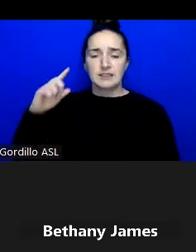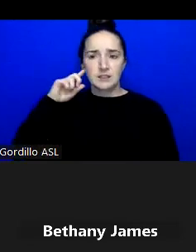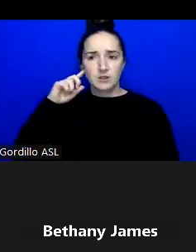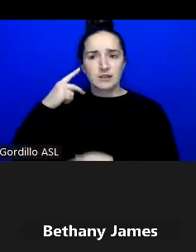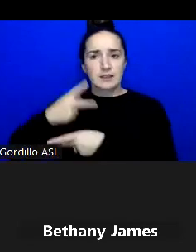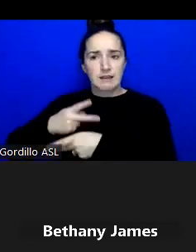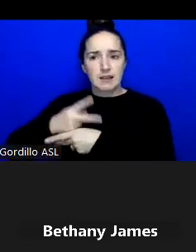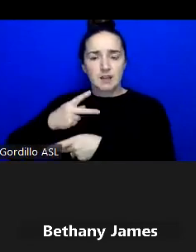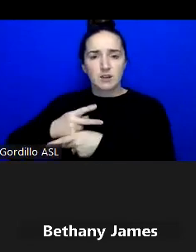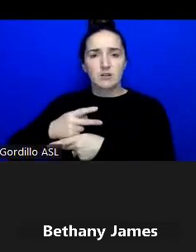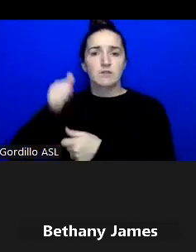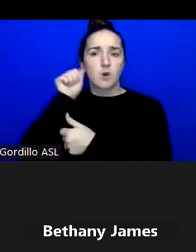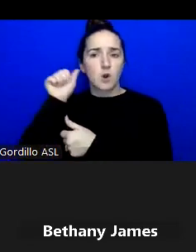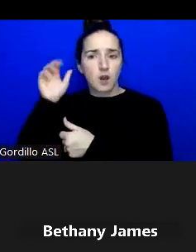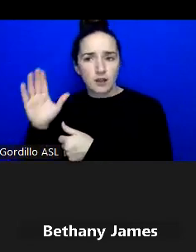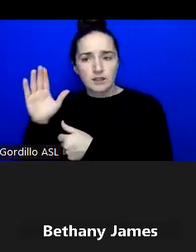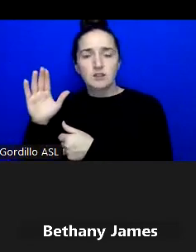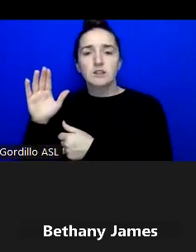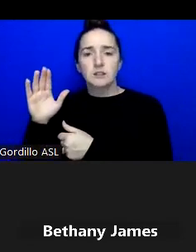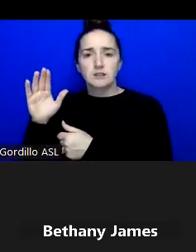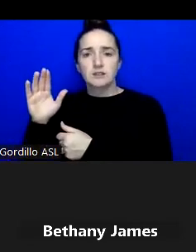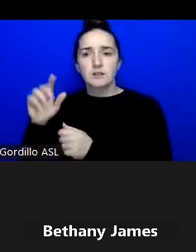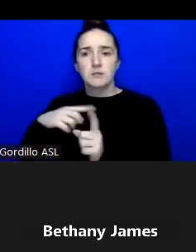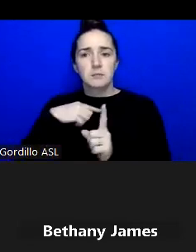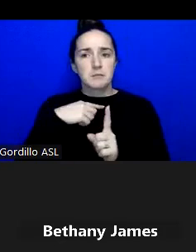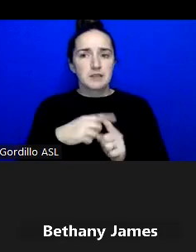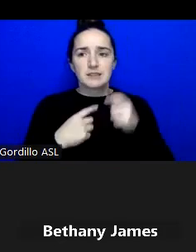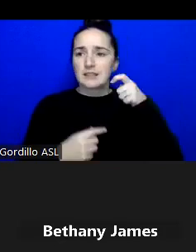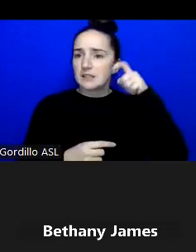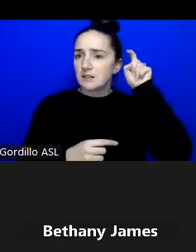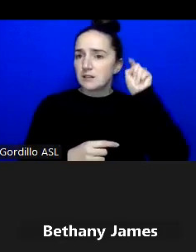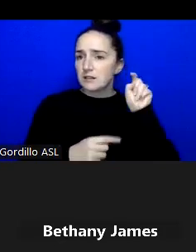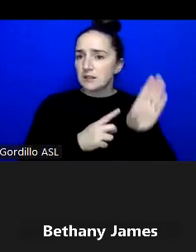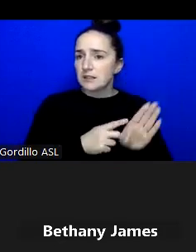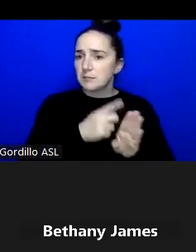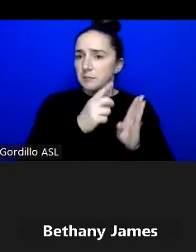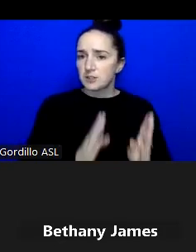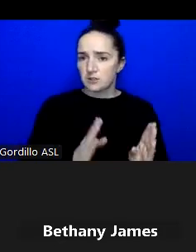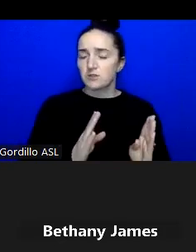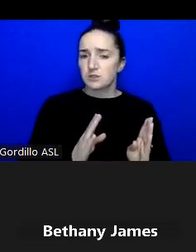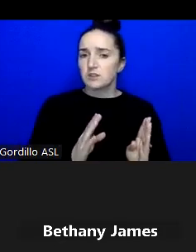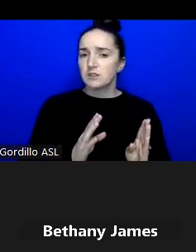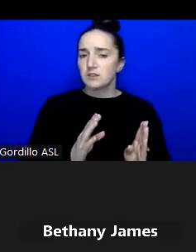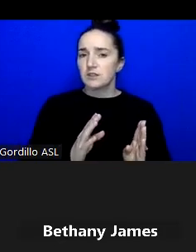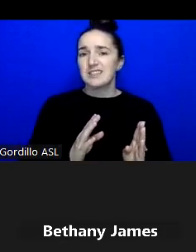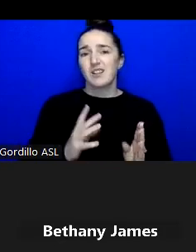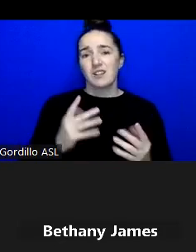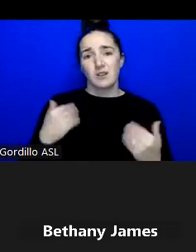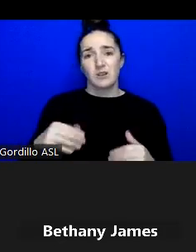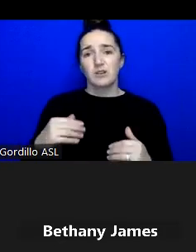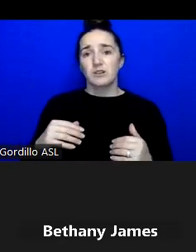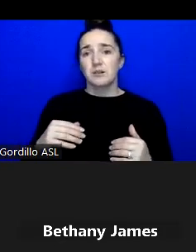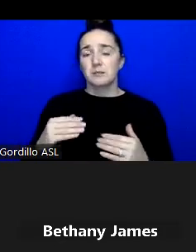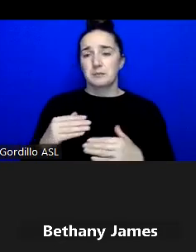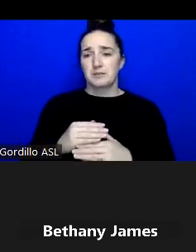got an audiologist, and on the other side of things, you have a hearing aid specialist. And there is a pretty significant disparity